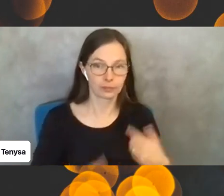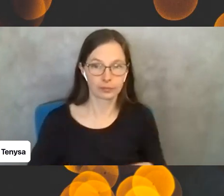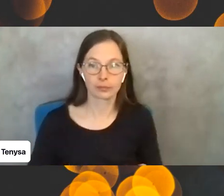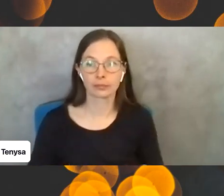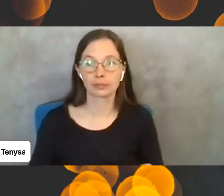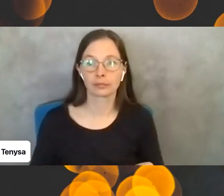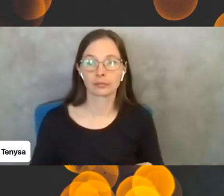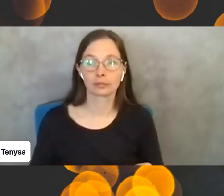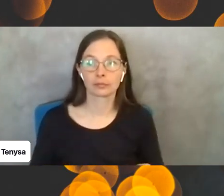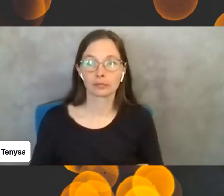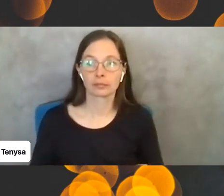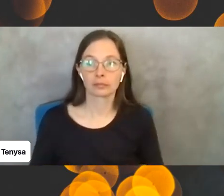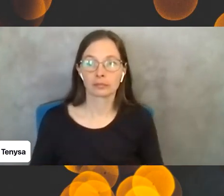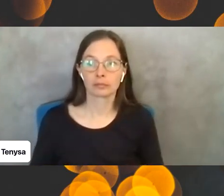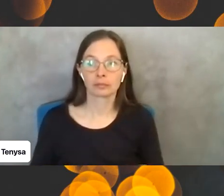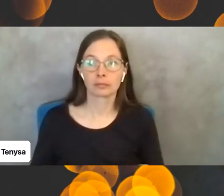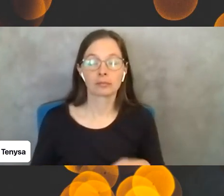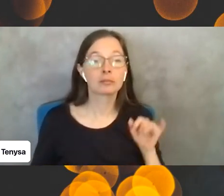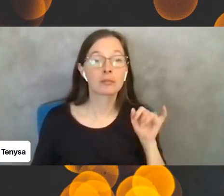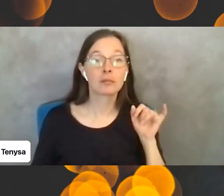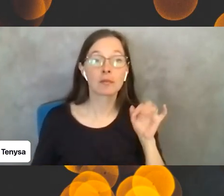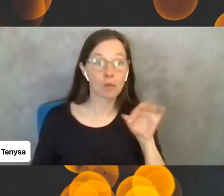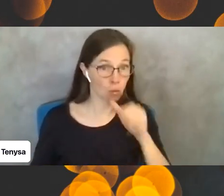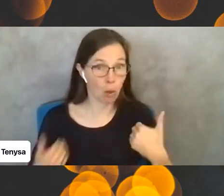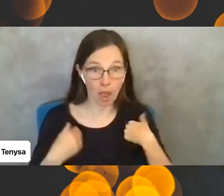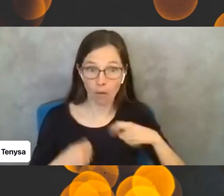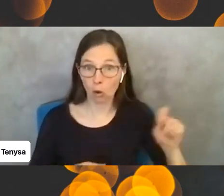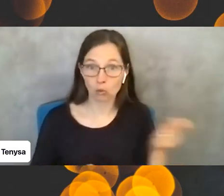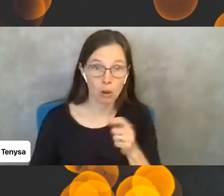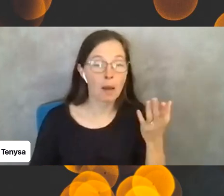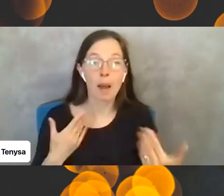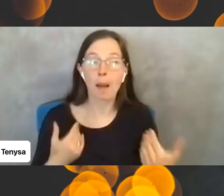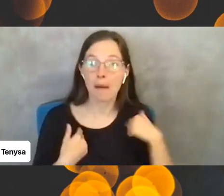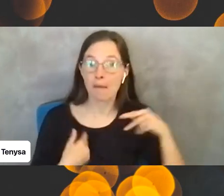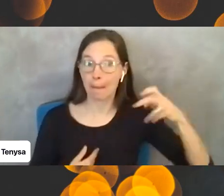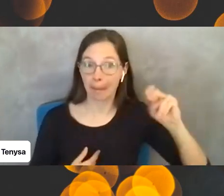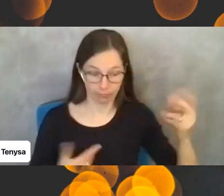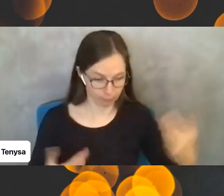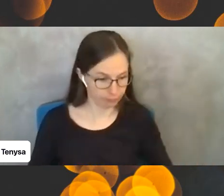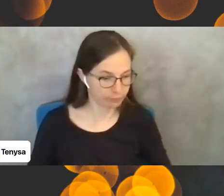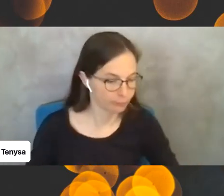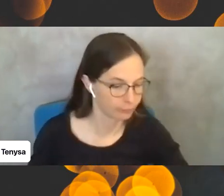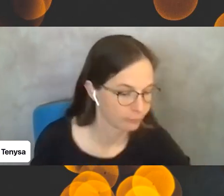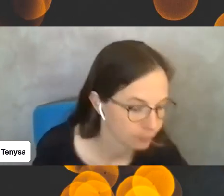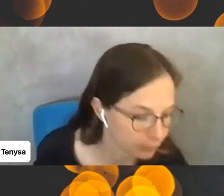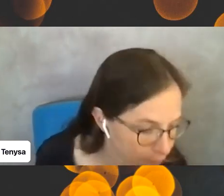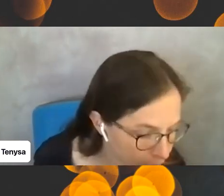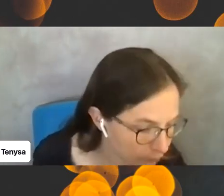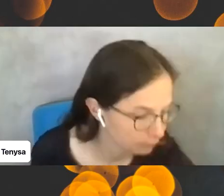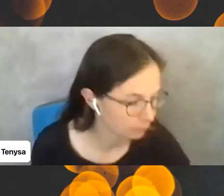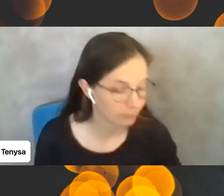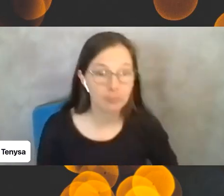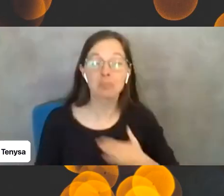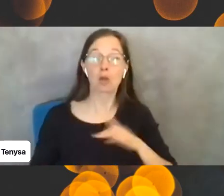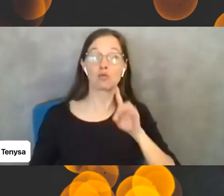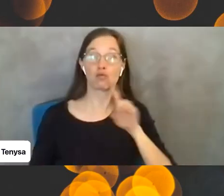So if you don't have a sword with you and say you have a pen, right? My true edge would